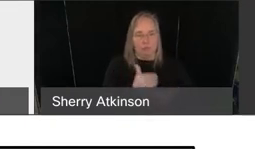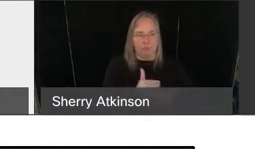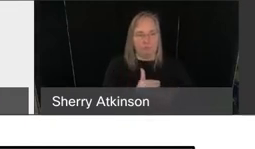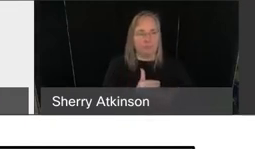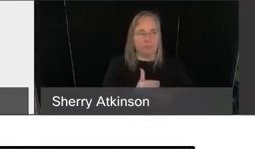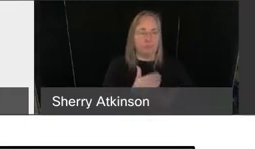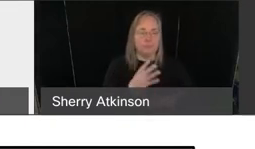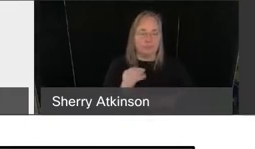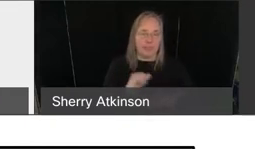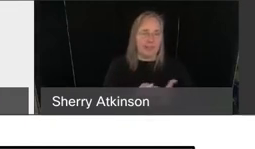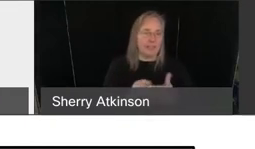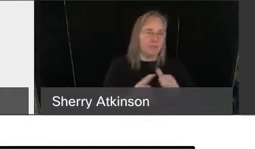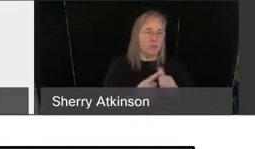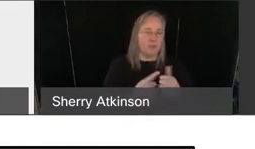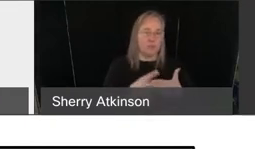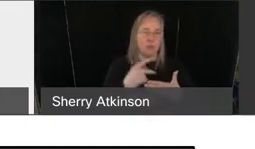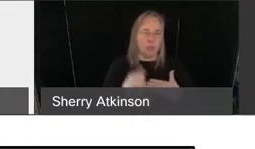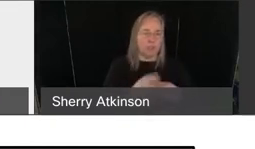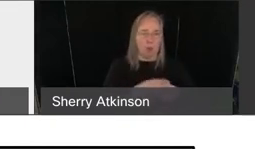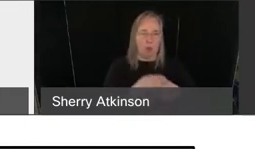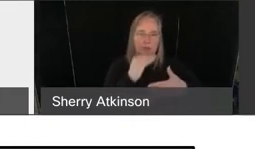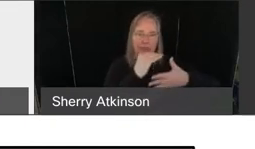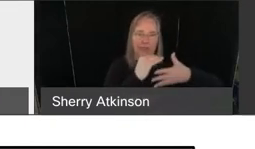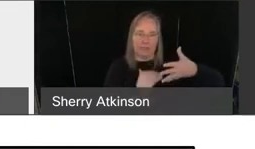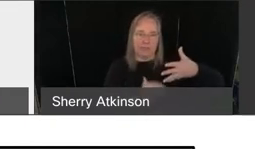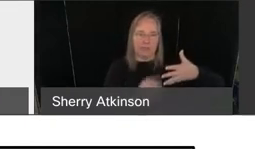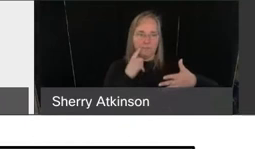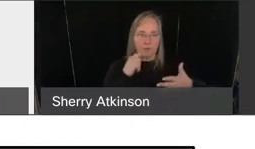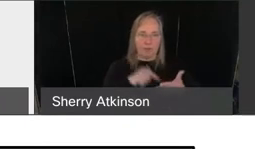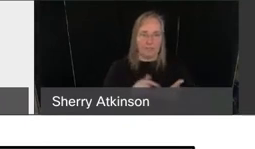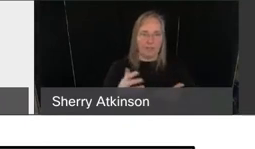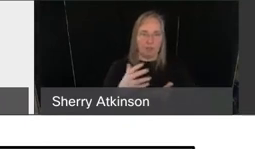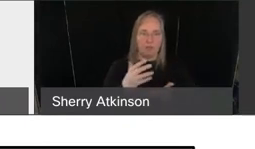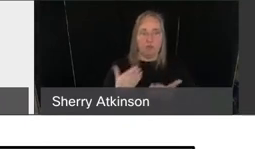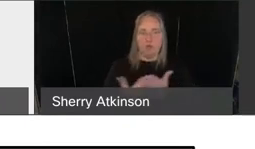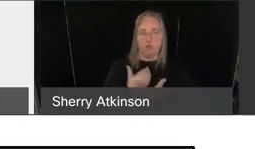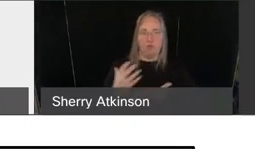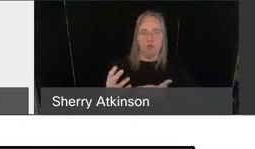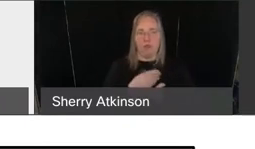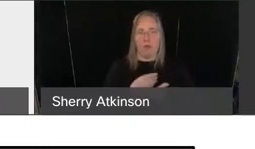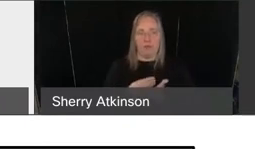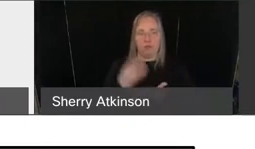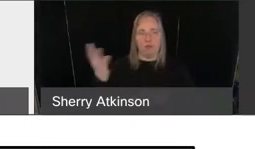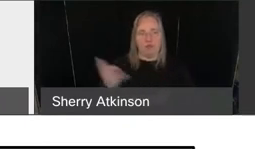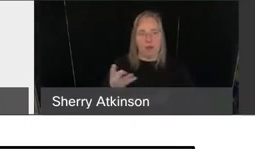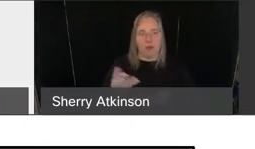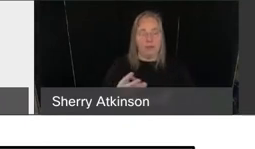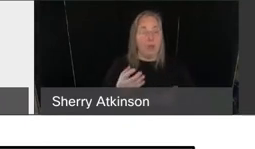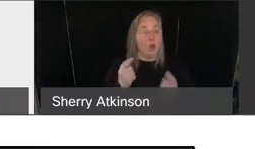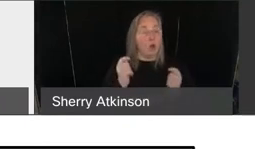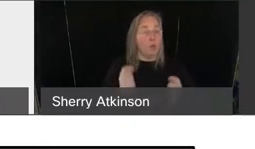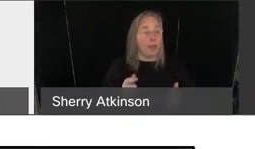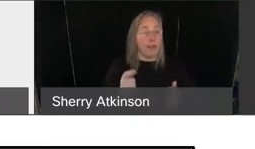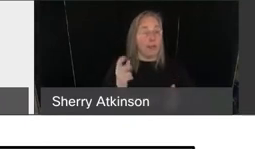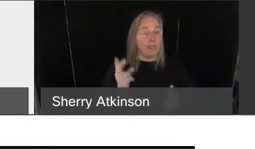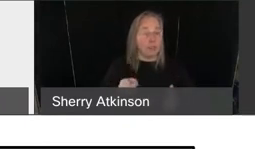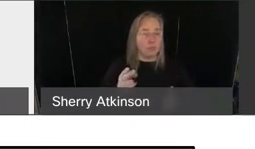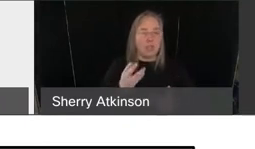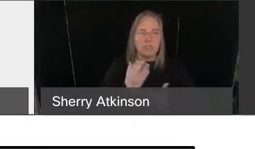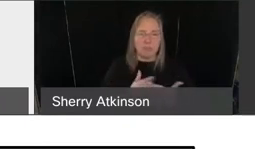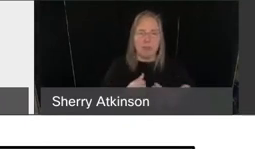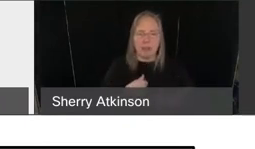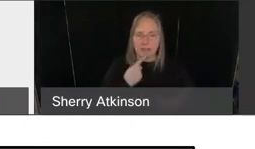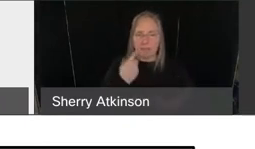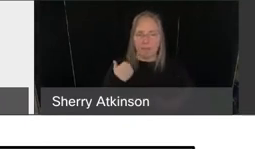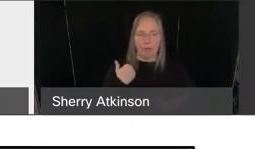the first project in the queue for this revenue stream. Just a quick history, some of which I already touched on. This